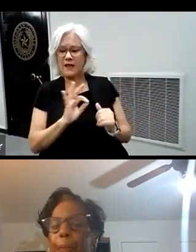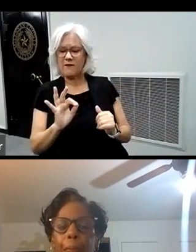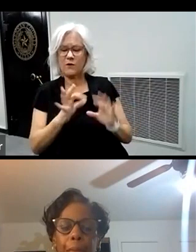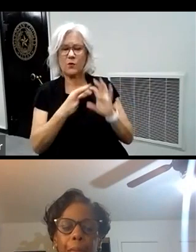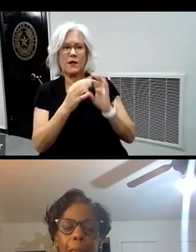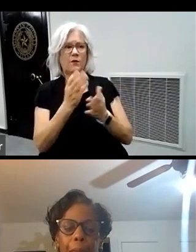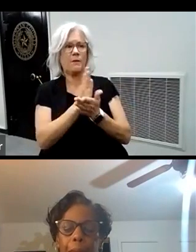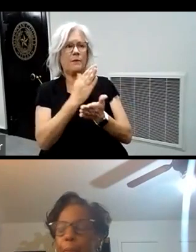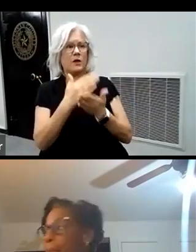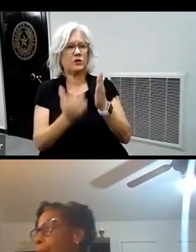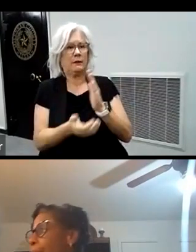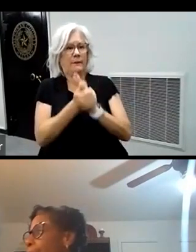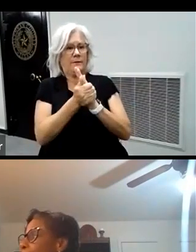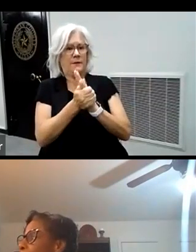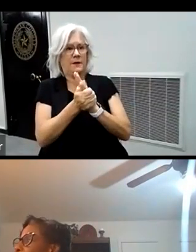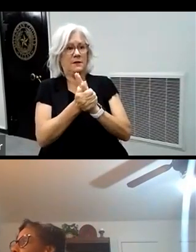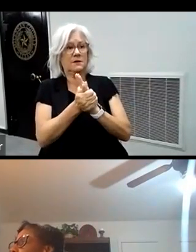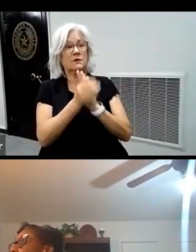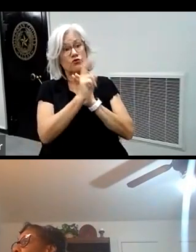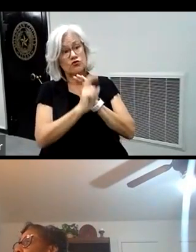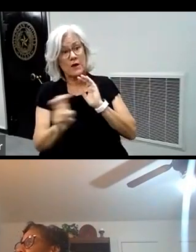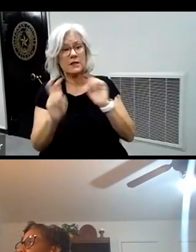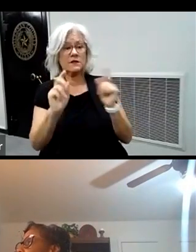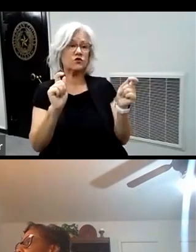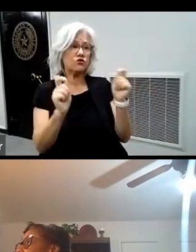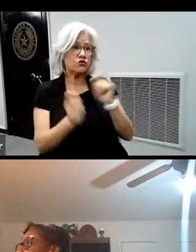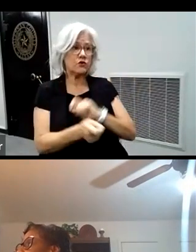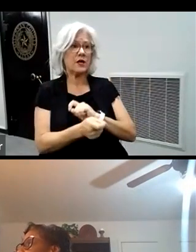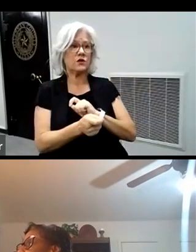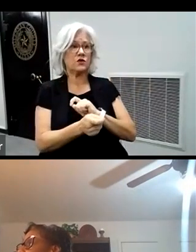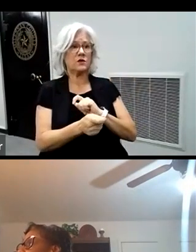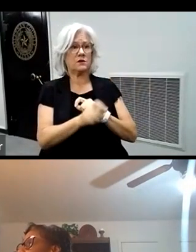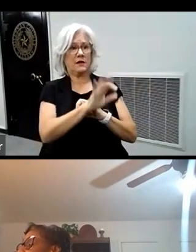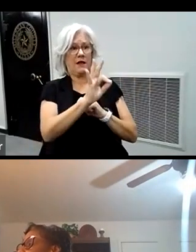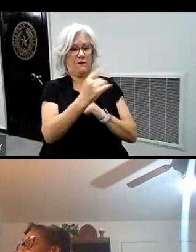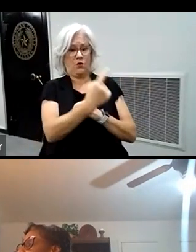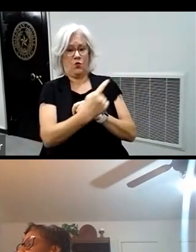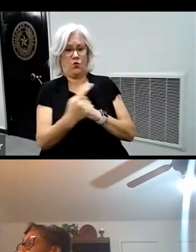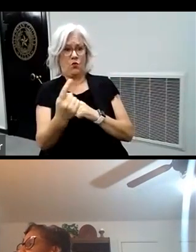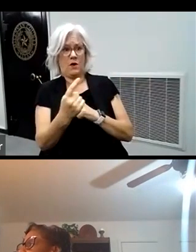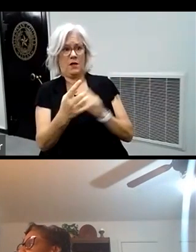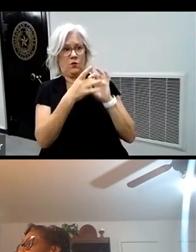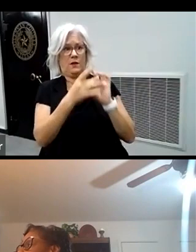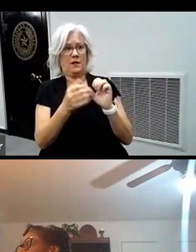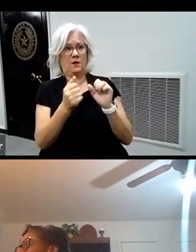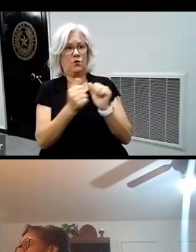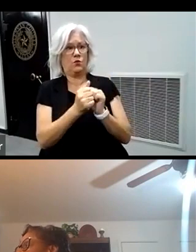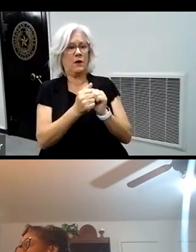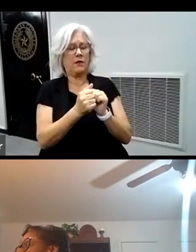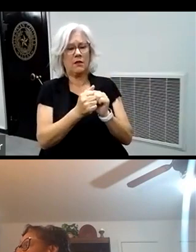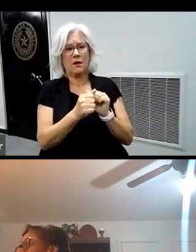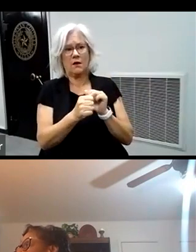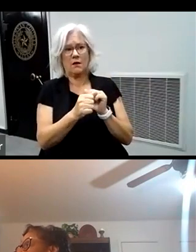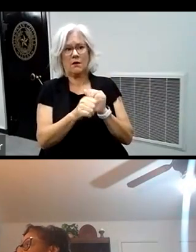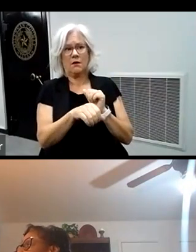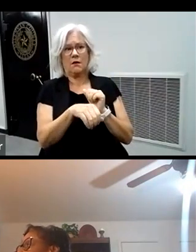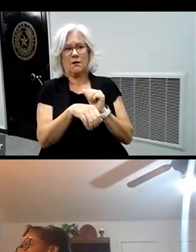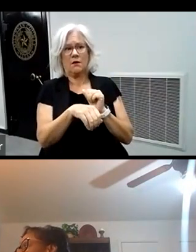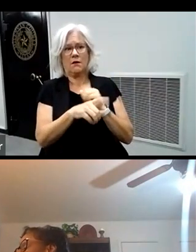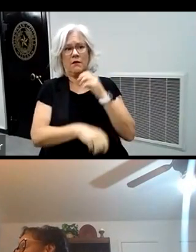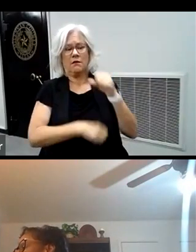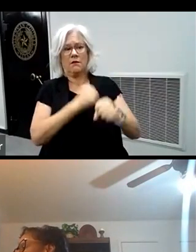budget amendments, transfers and changes under F1 regarding the FY20 budget.